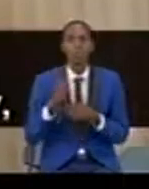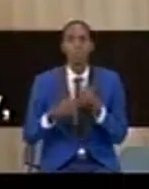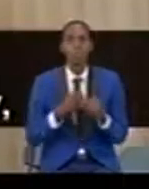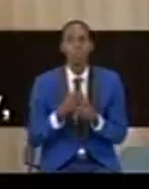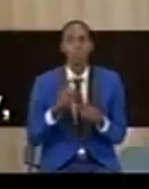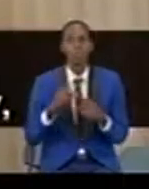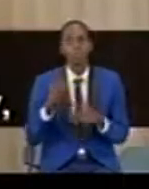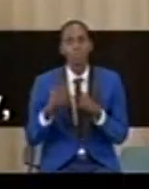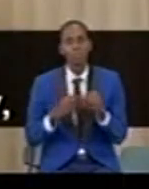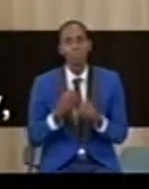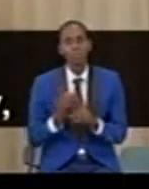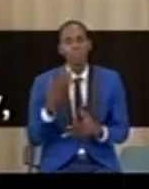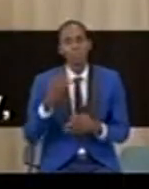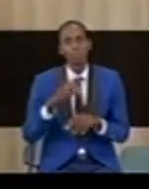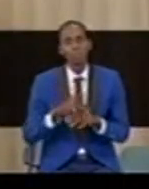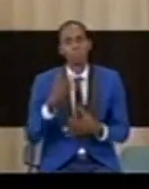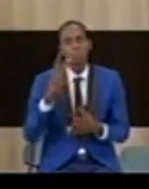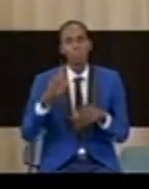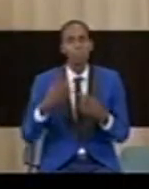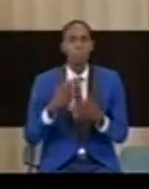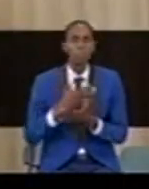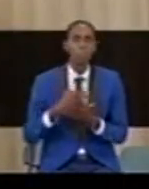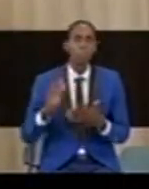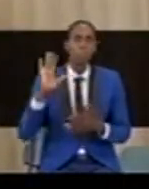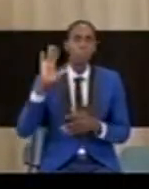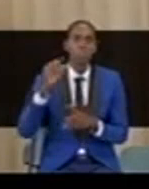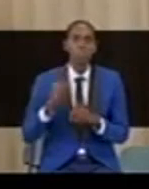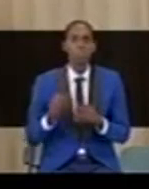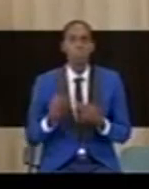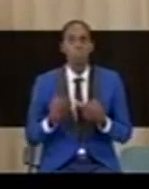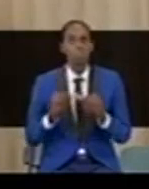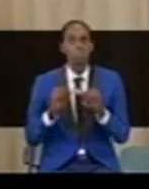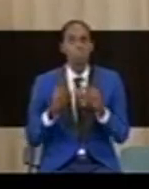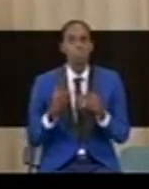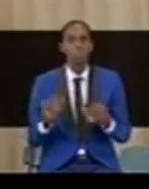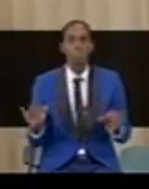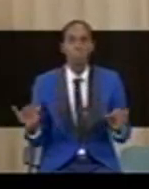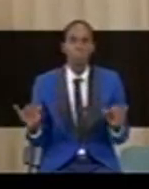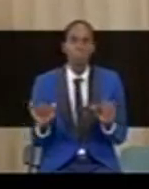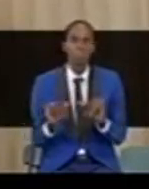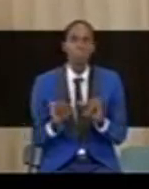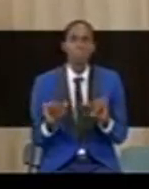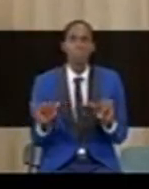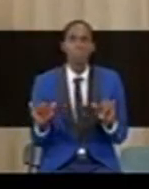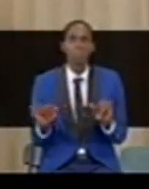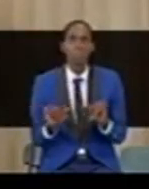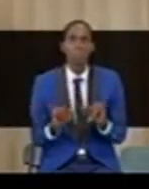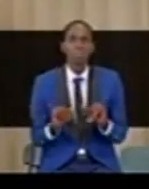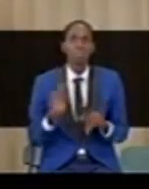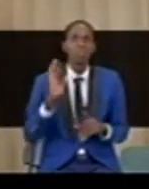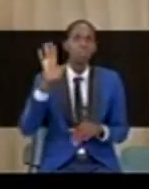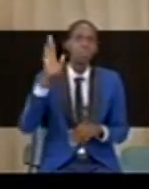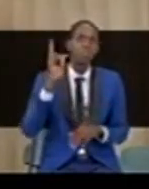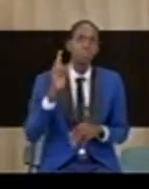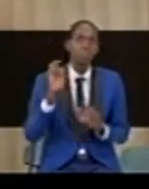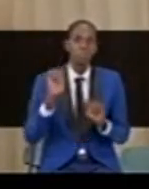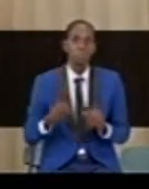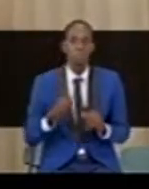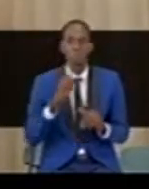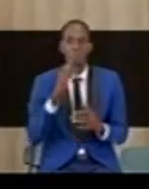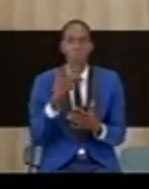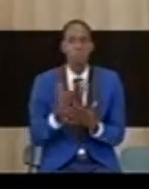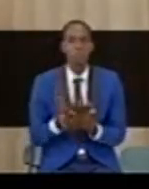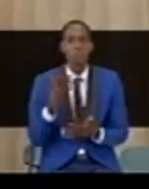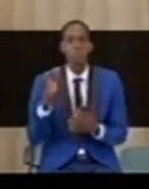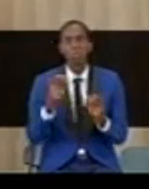Though the earth may pass away, your word remains the same. Yeah, your history can prove